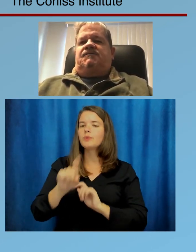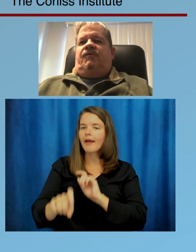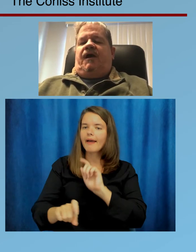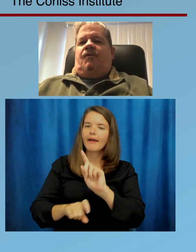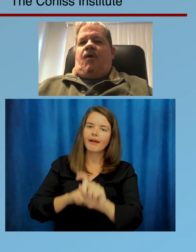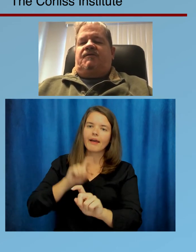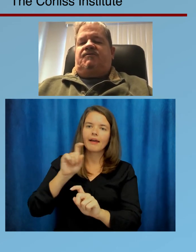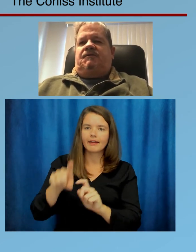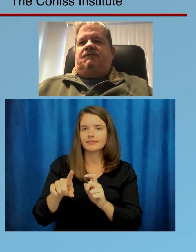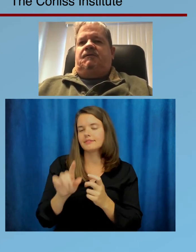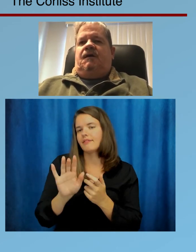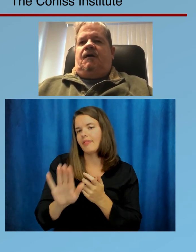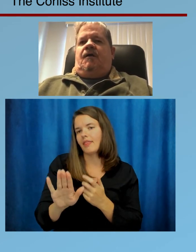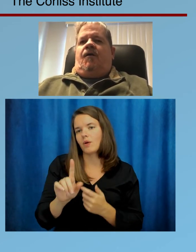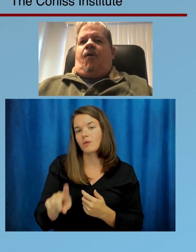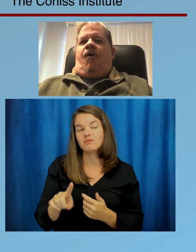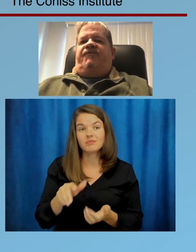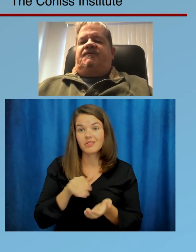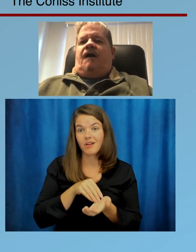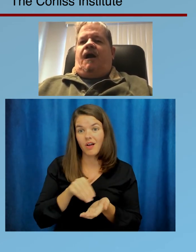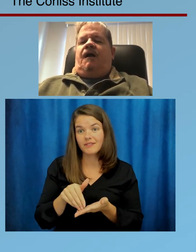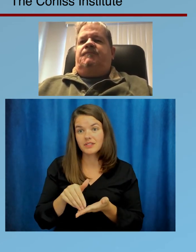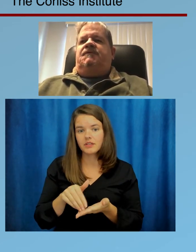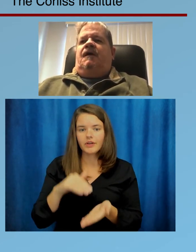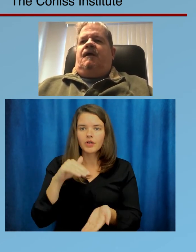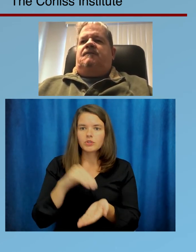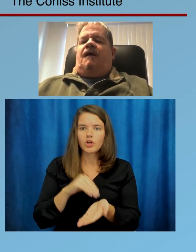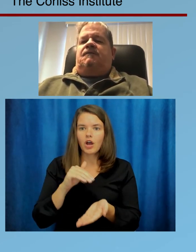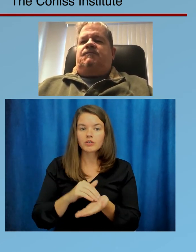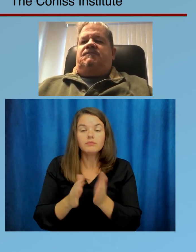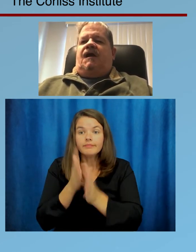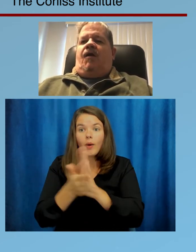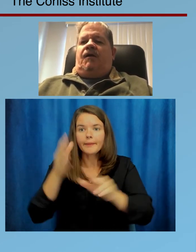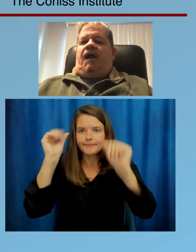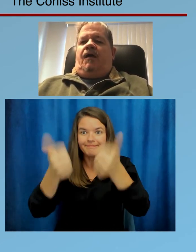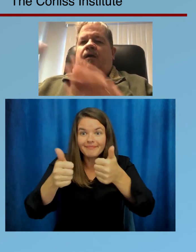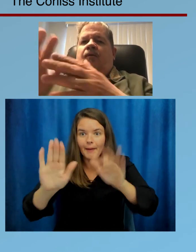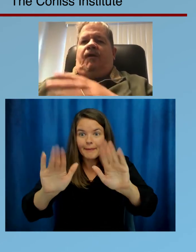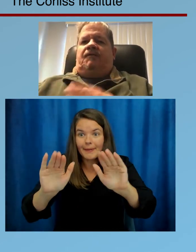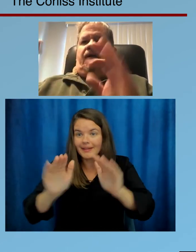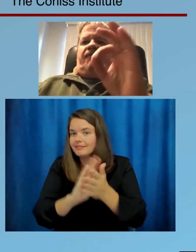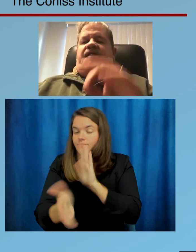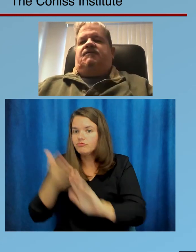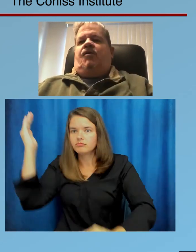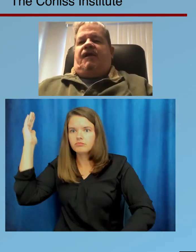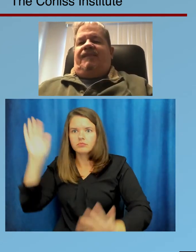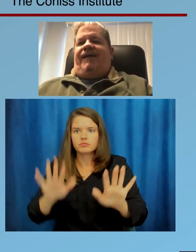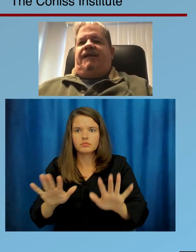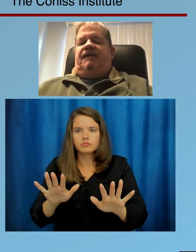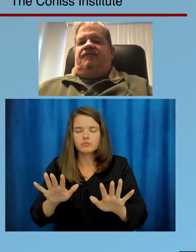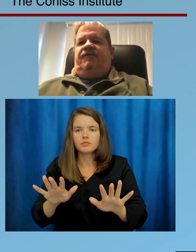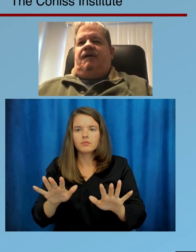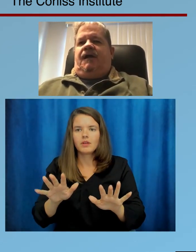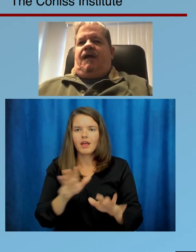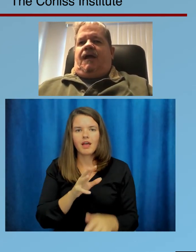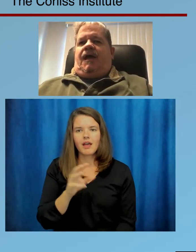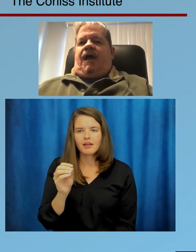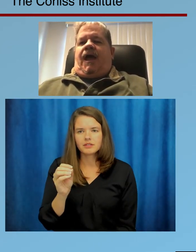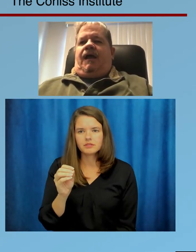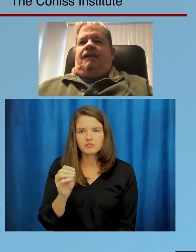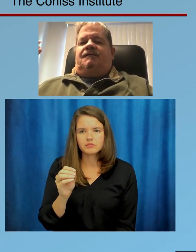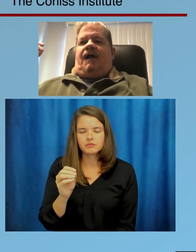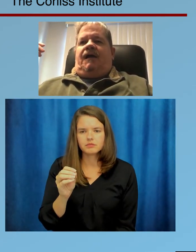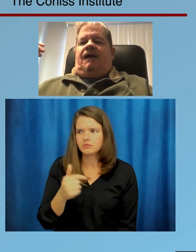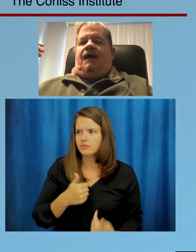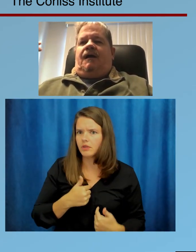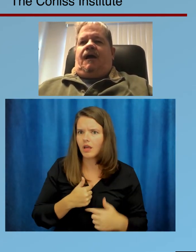ask you their question. Oftentimes, doctors will say, okay, we're done, everything good, and they leave.